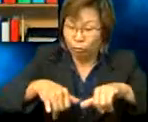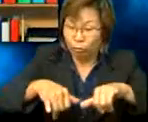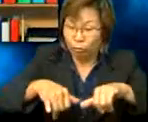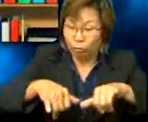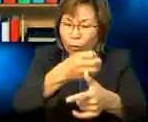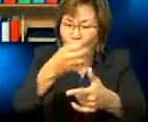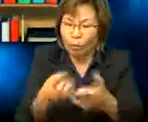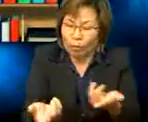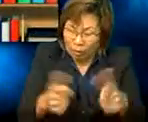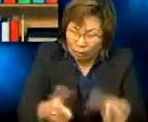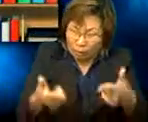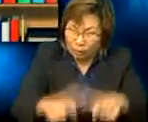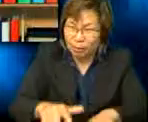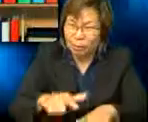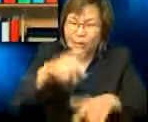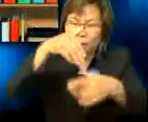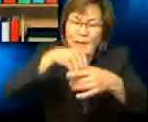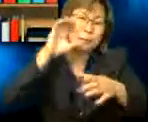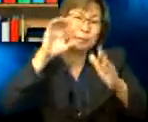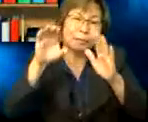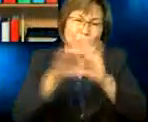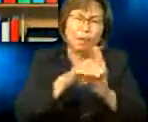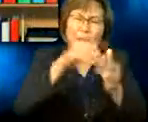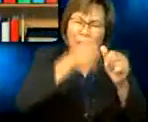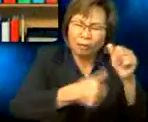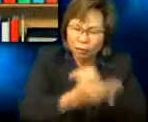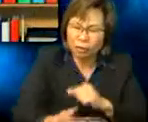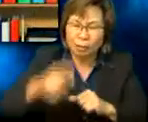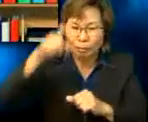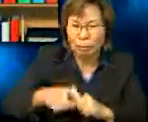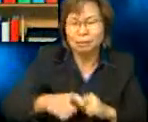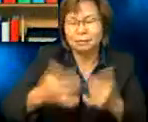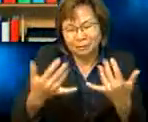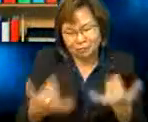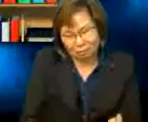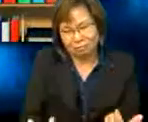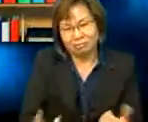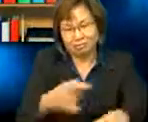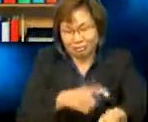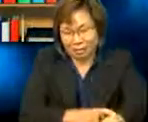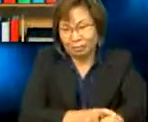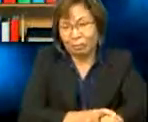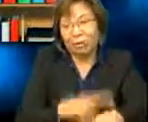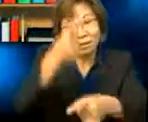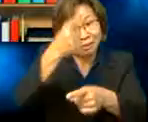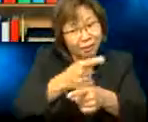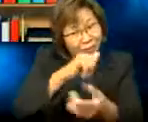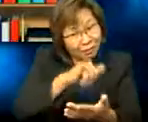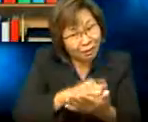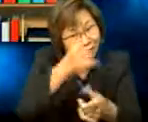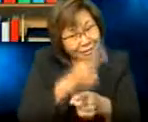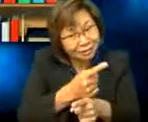on or happening in a picture, everything should be in the present. Is that right,